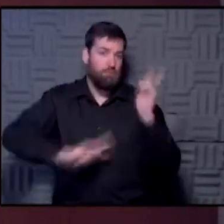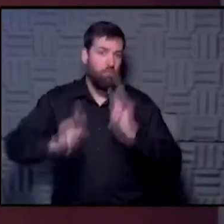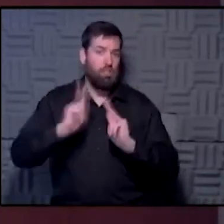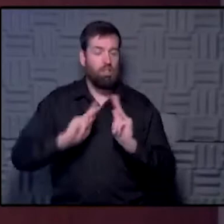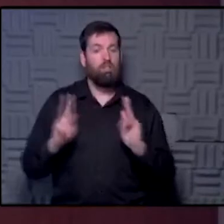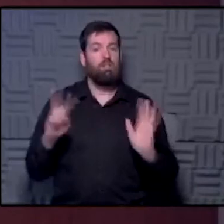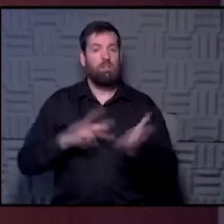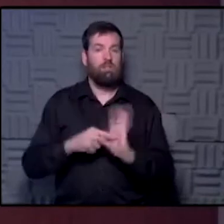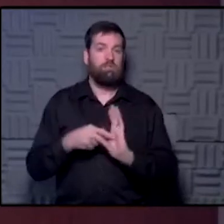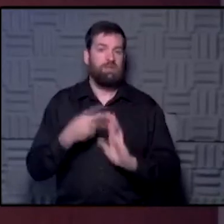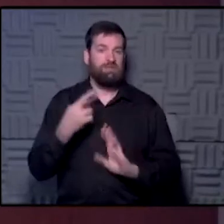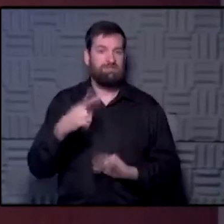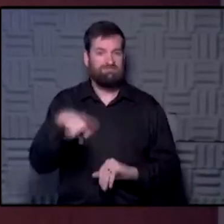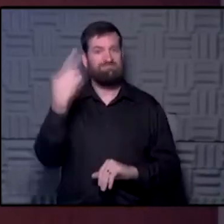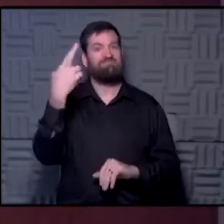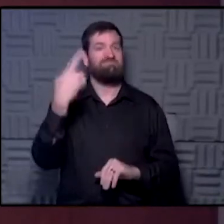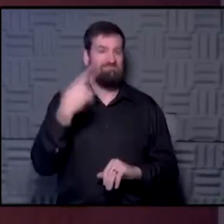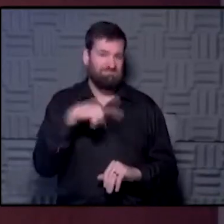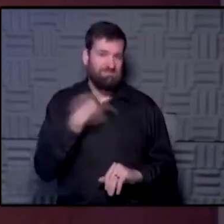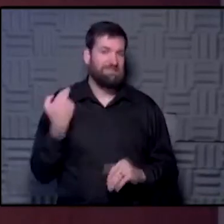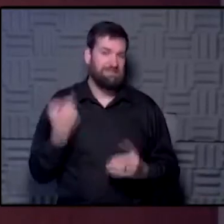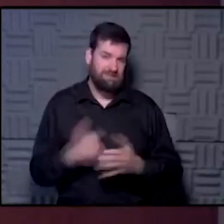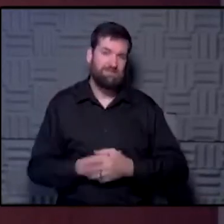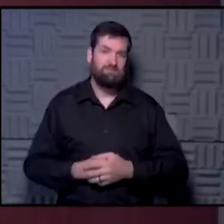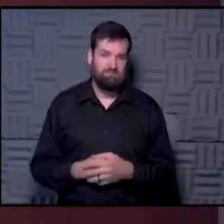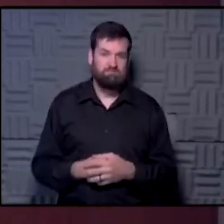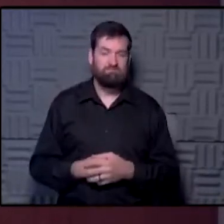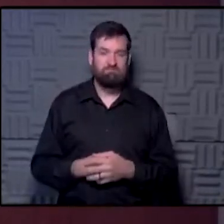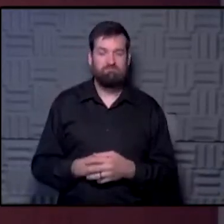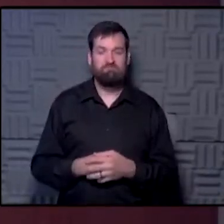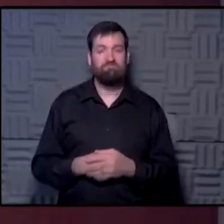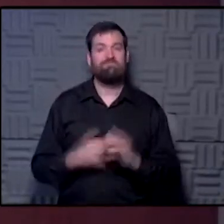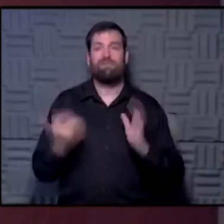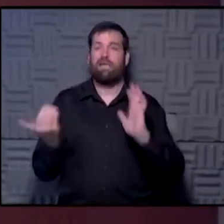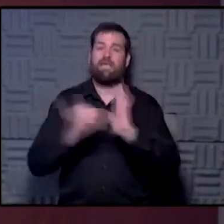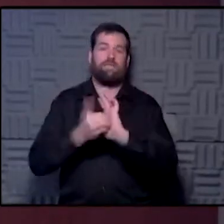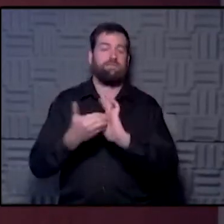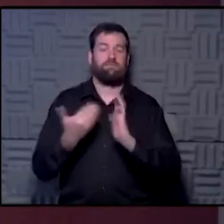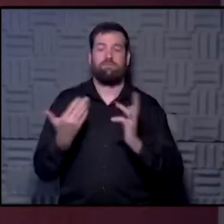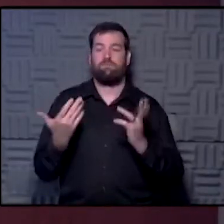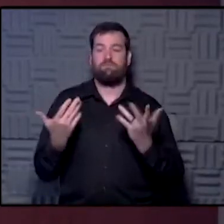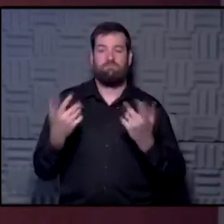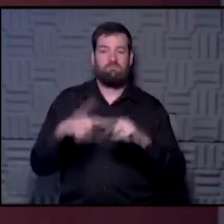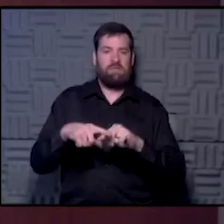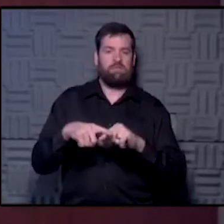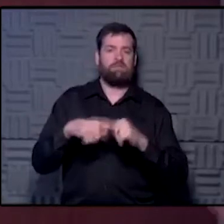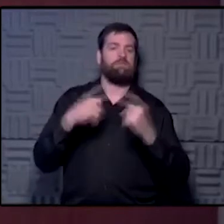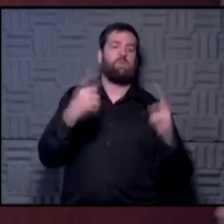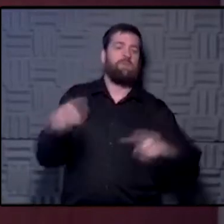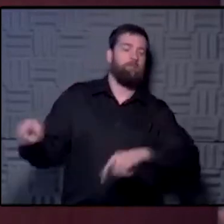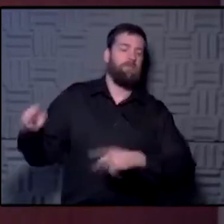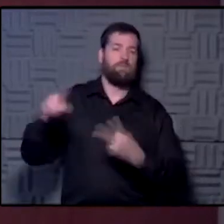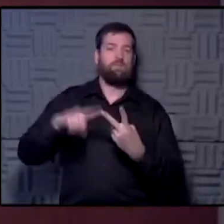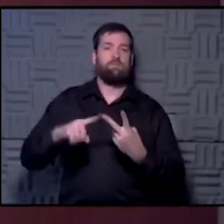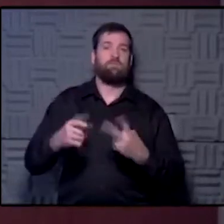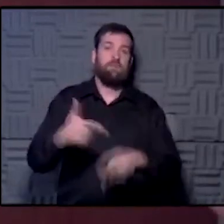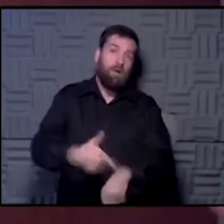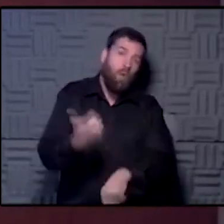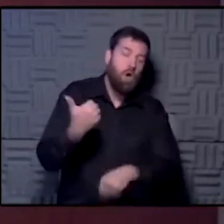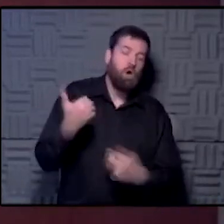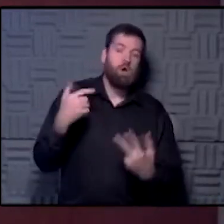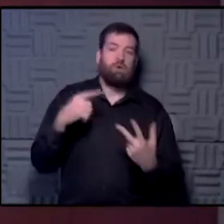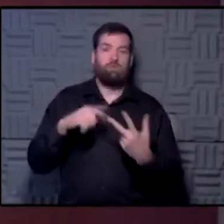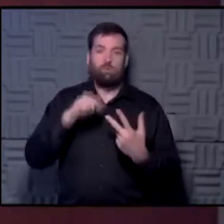space, it would likely increase the risk of transmission. But again, it depends on the activity, the exposure, the